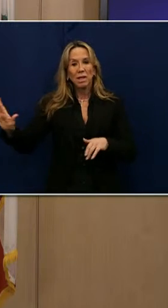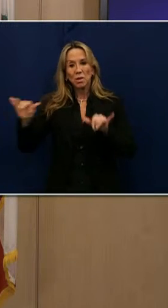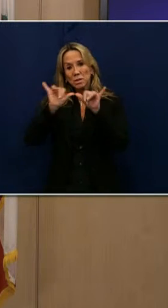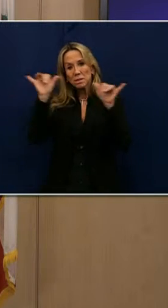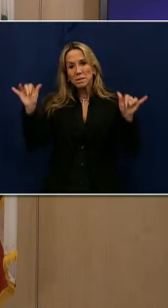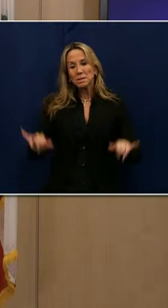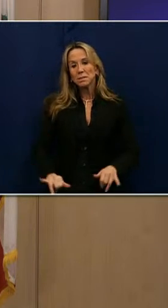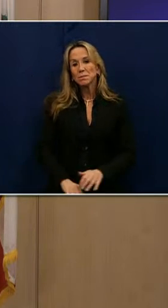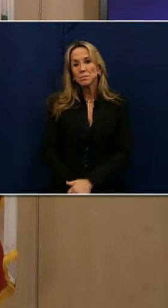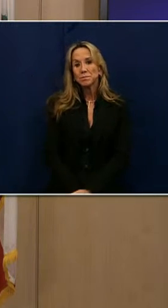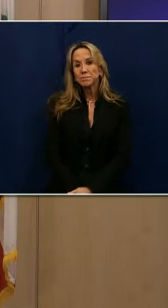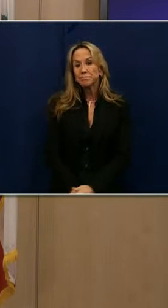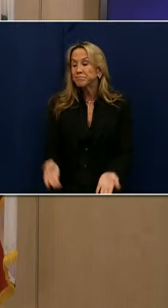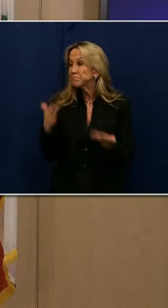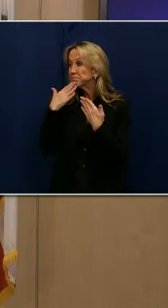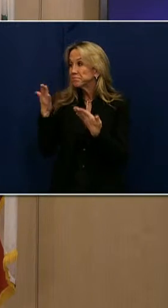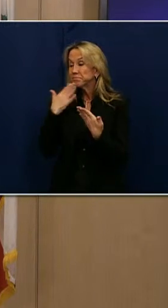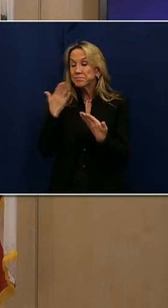Thank you.